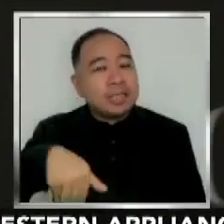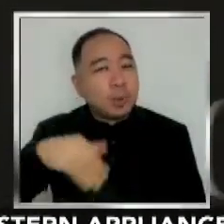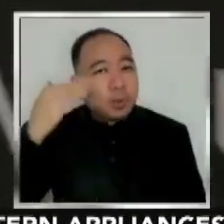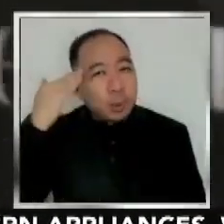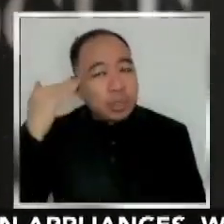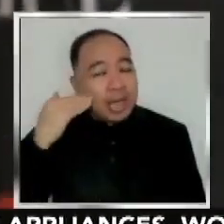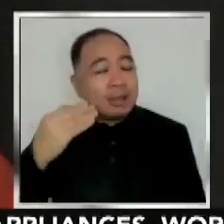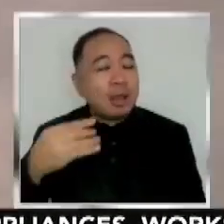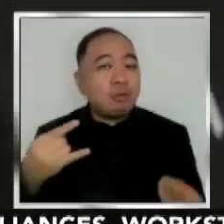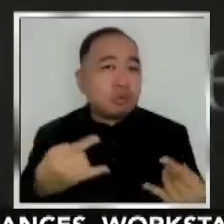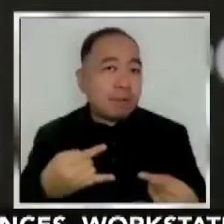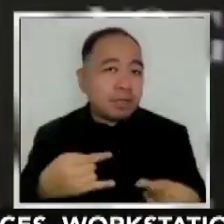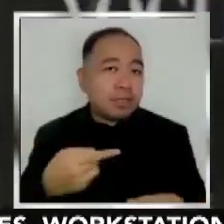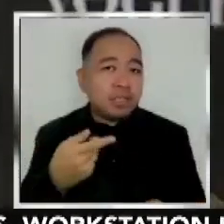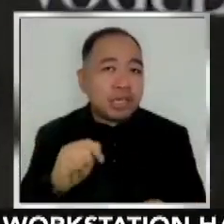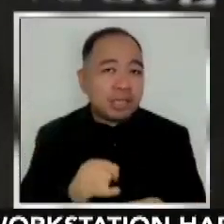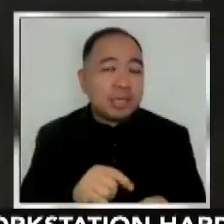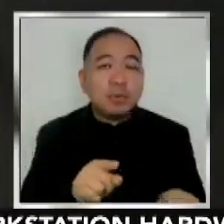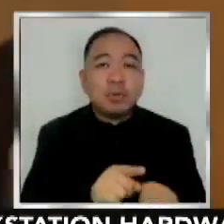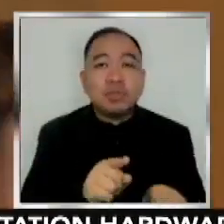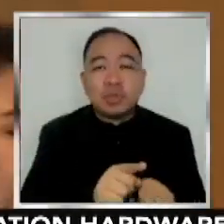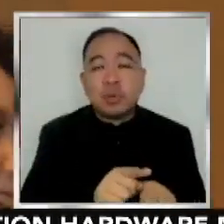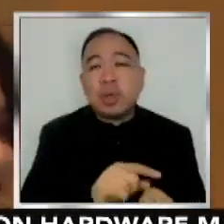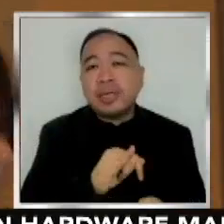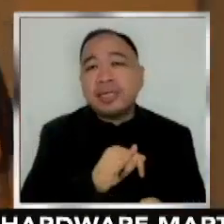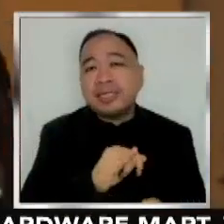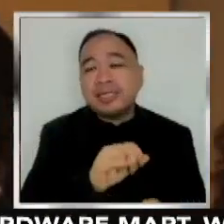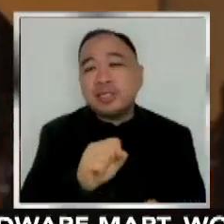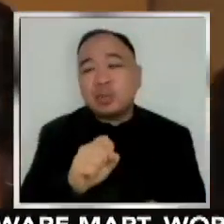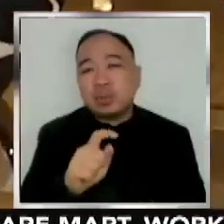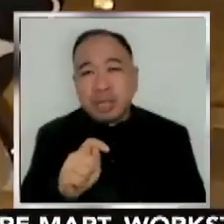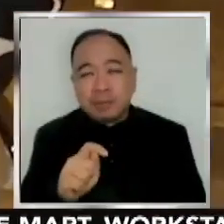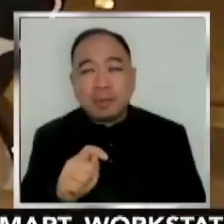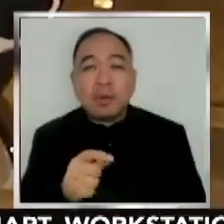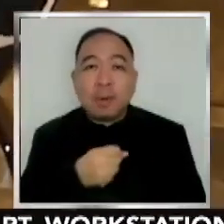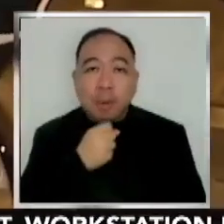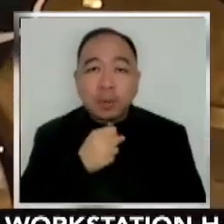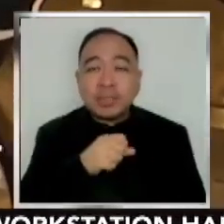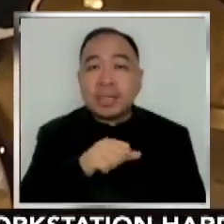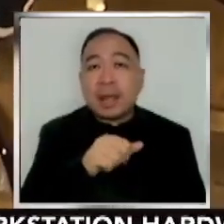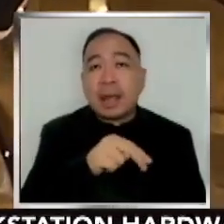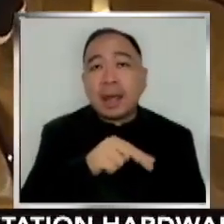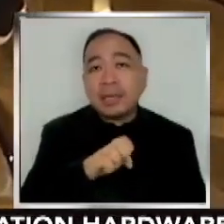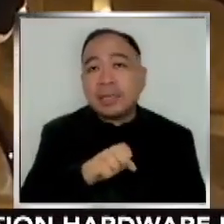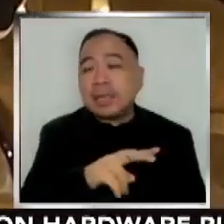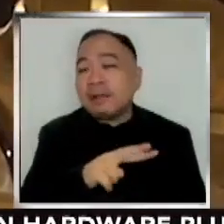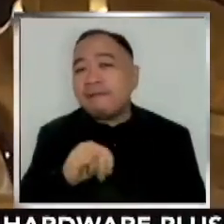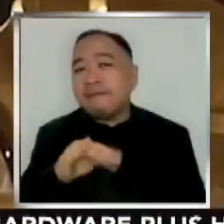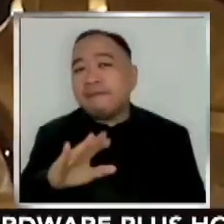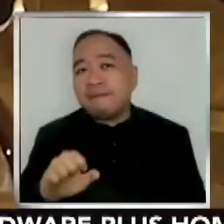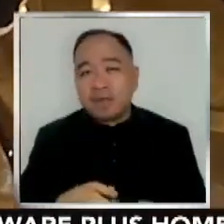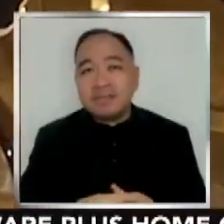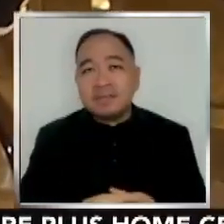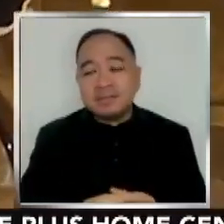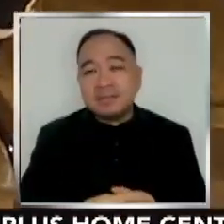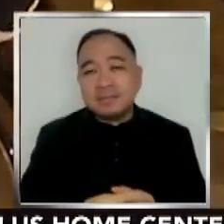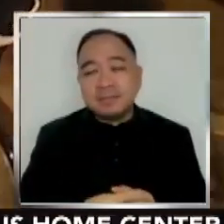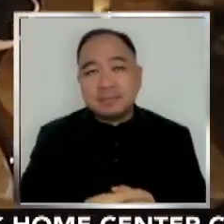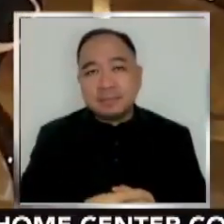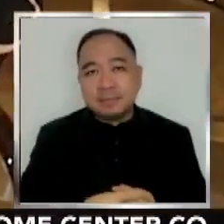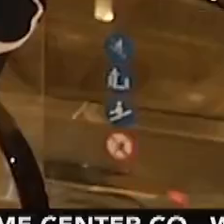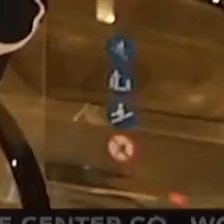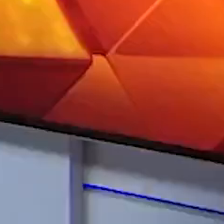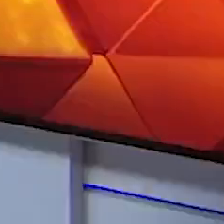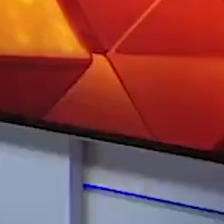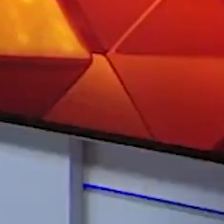It Showtime hosts na sina Ann Curtis at Vice Ganda. Aubrey Carampel, updated to Showbiz